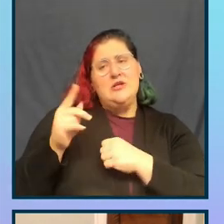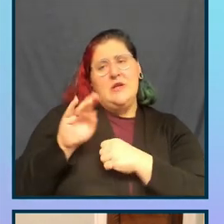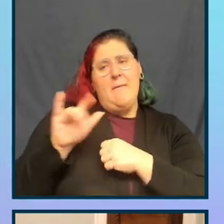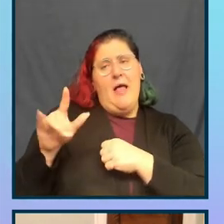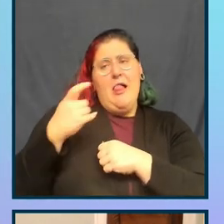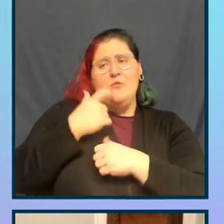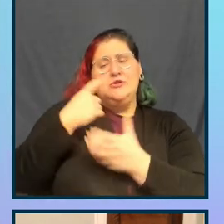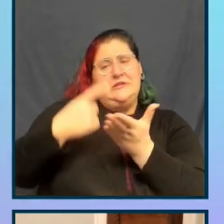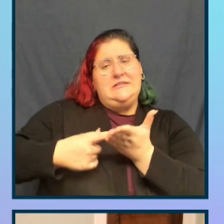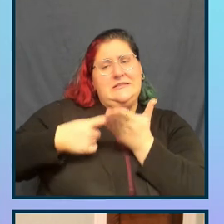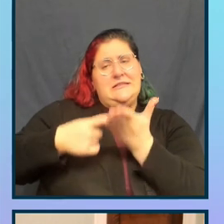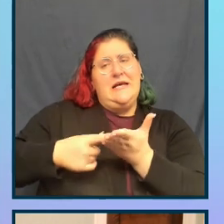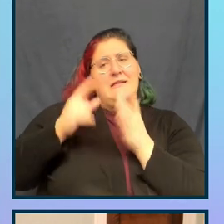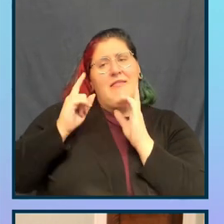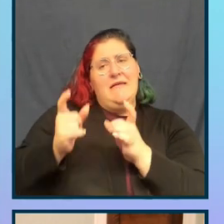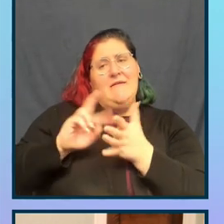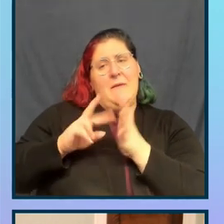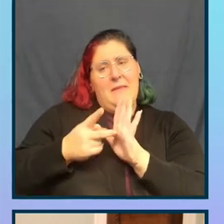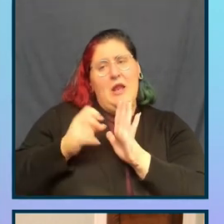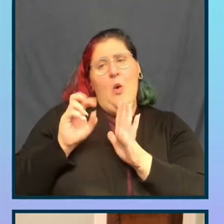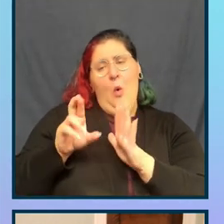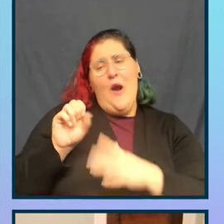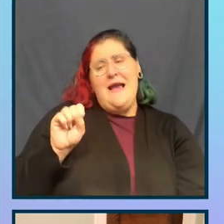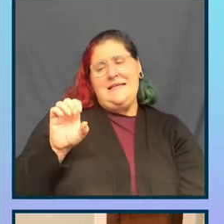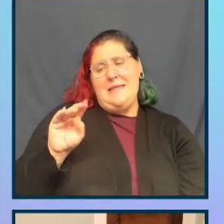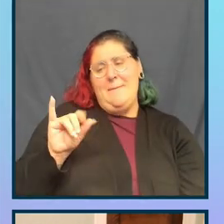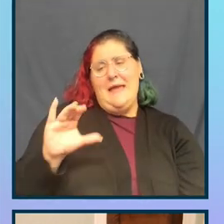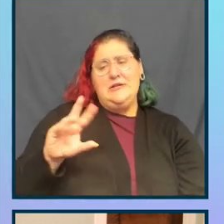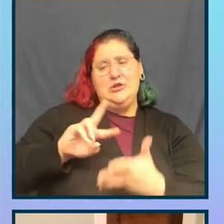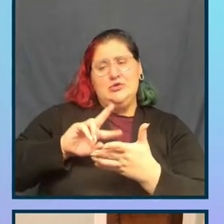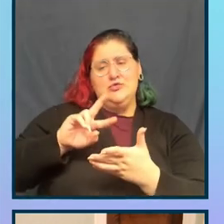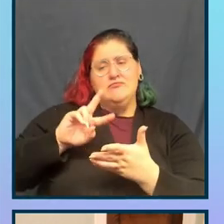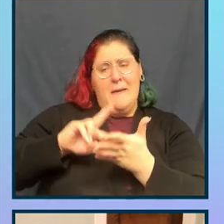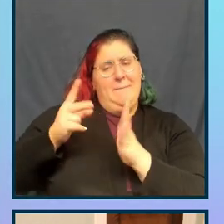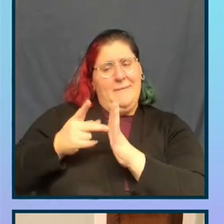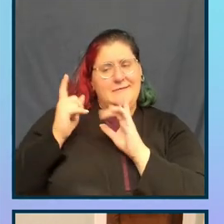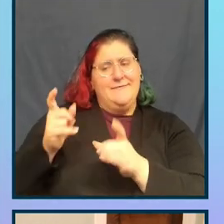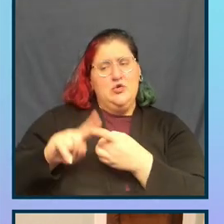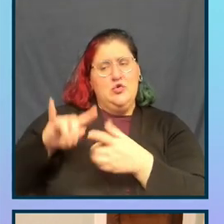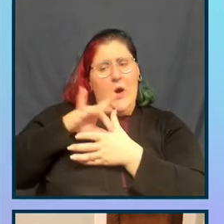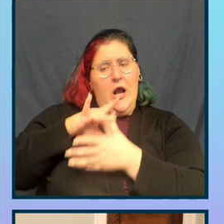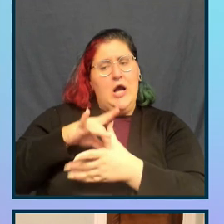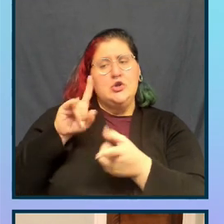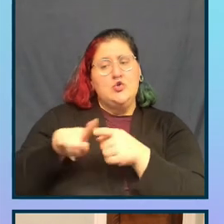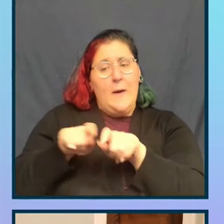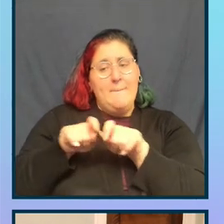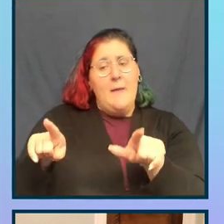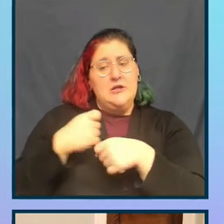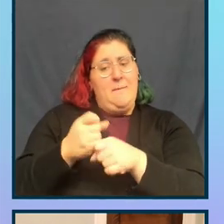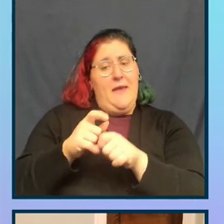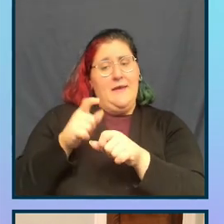or semantics to our content in order to publish our content and make that content accessible over the internet.